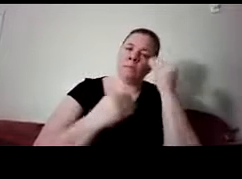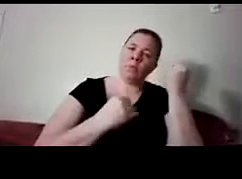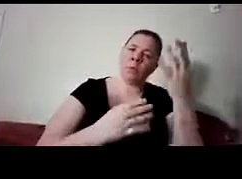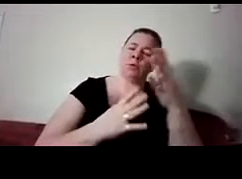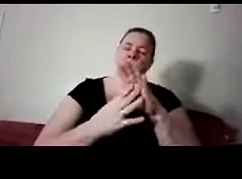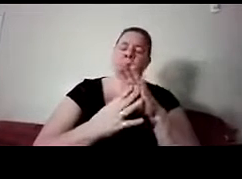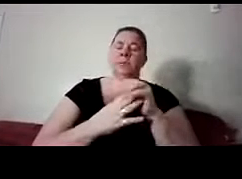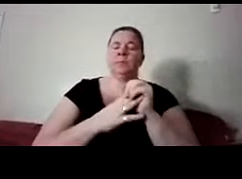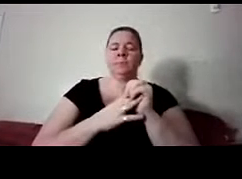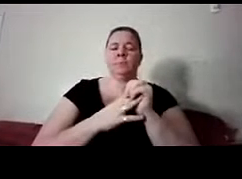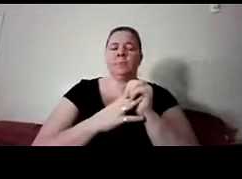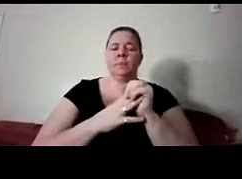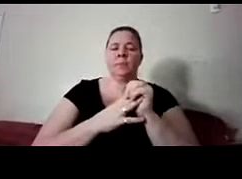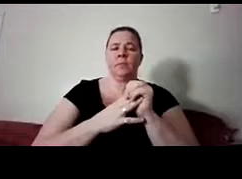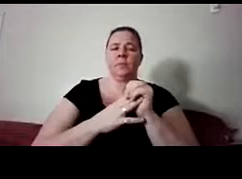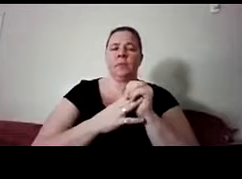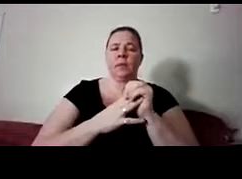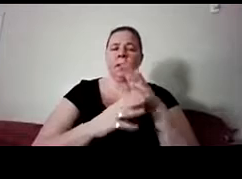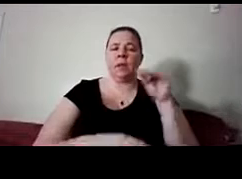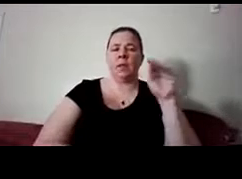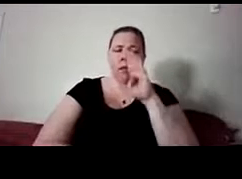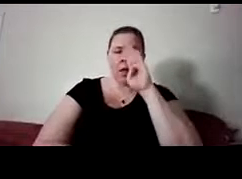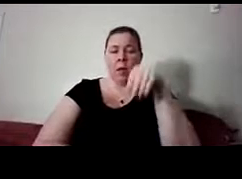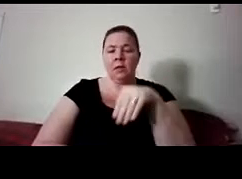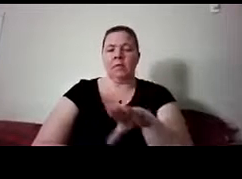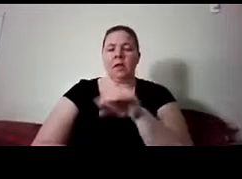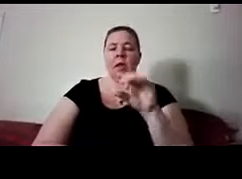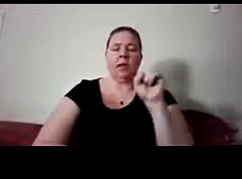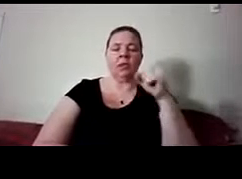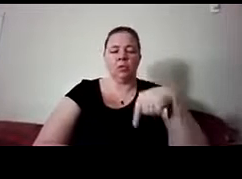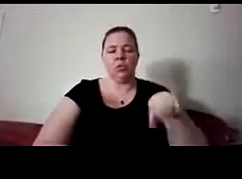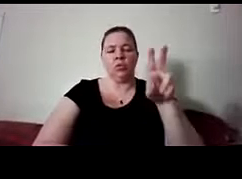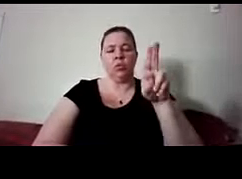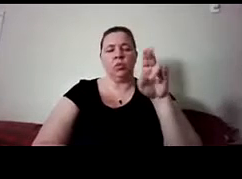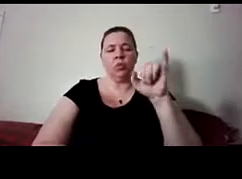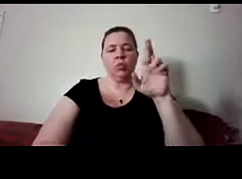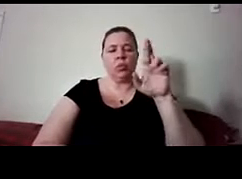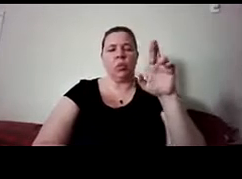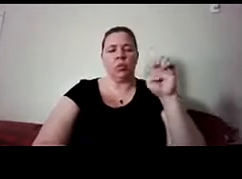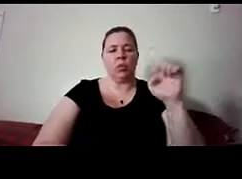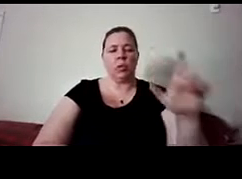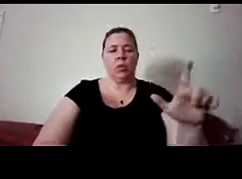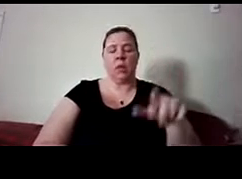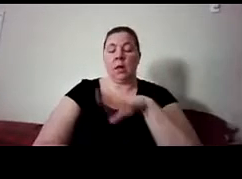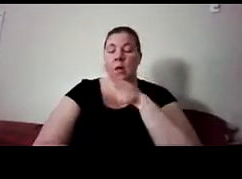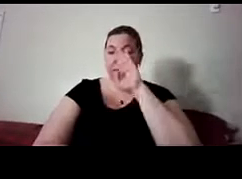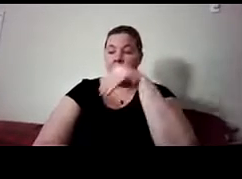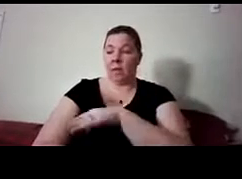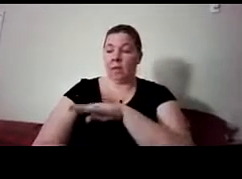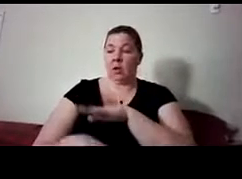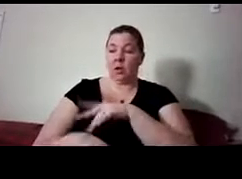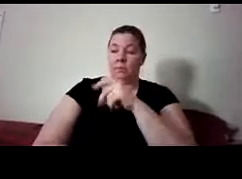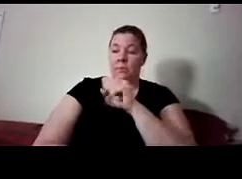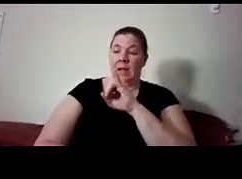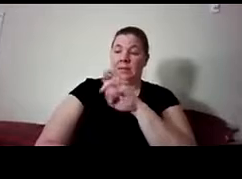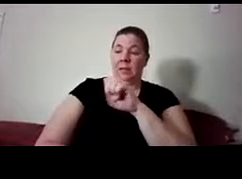call it the elephant and the squirrel. The Onpassive itself as a business is the elephant. Okay, that other extra business